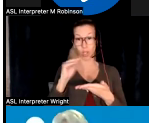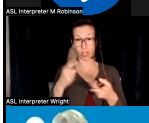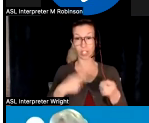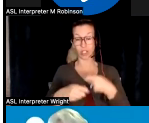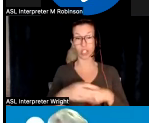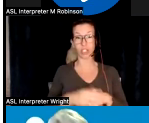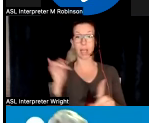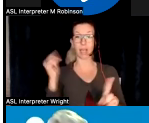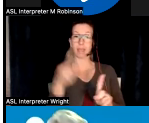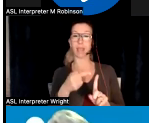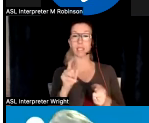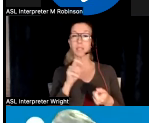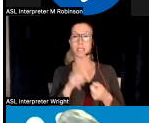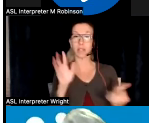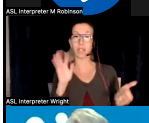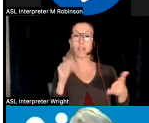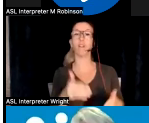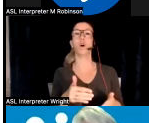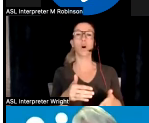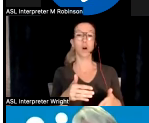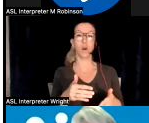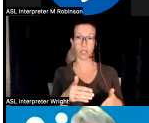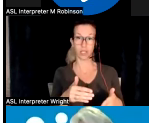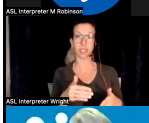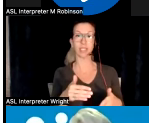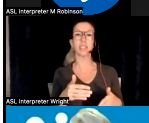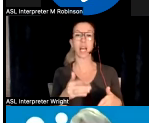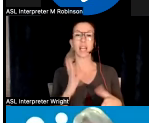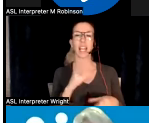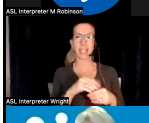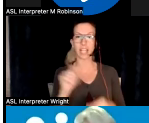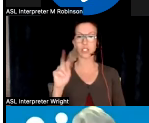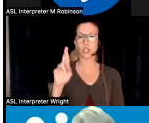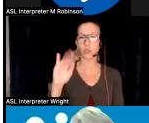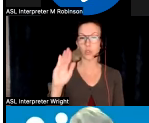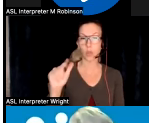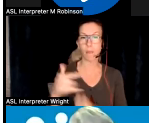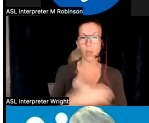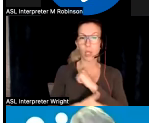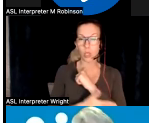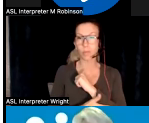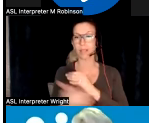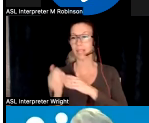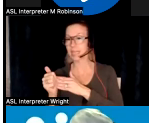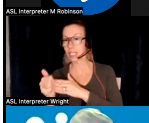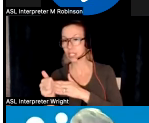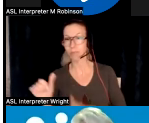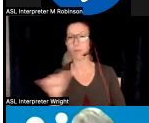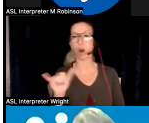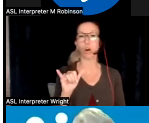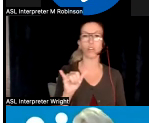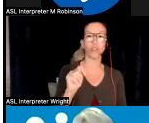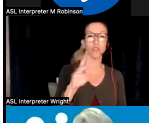was specifically focused on engaging tribal communities, not only tribal leaders, but also tribal